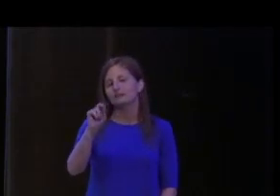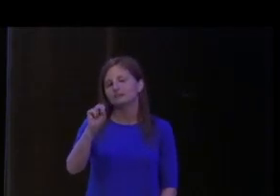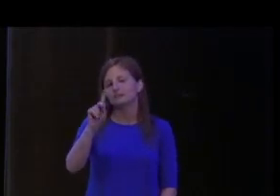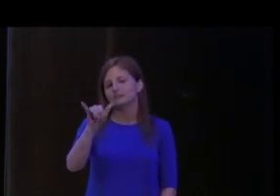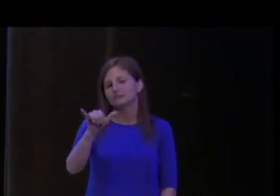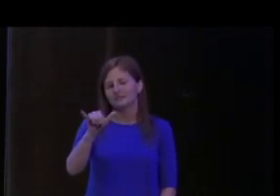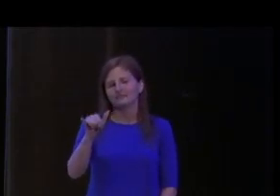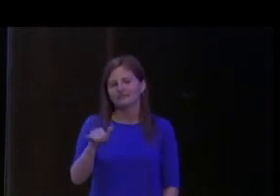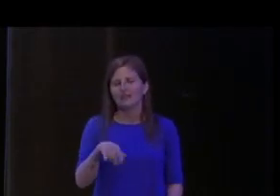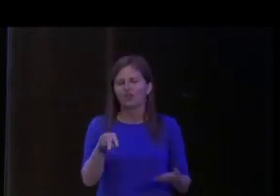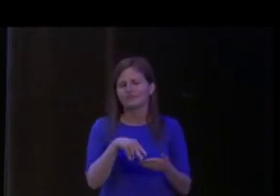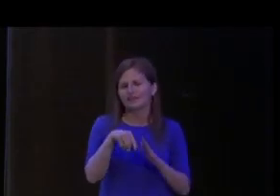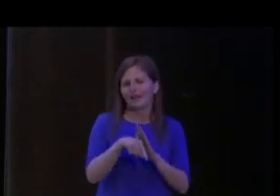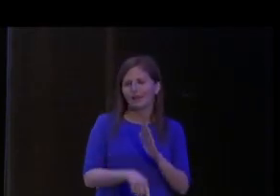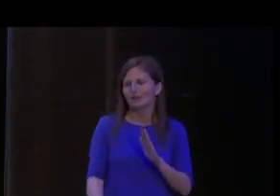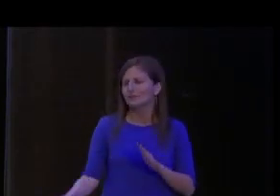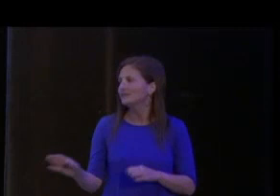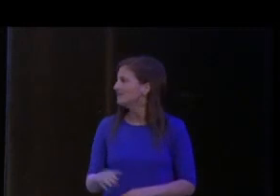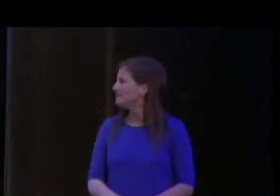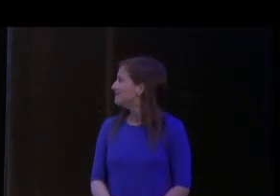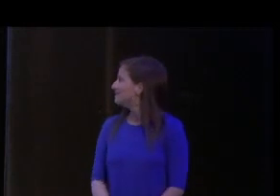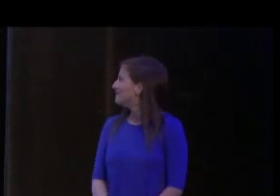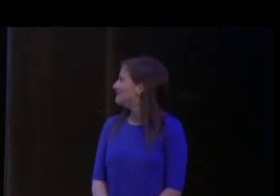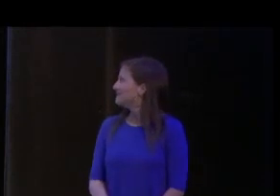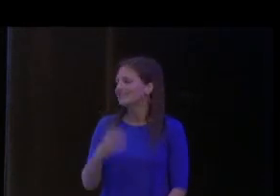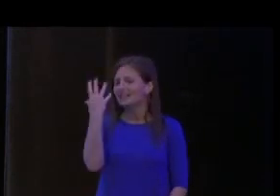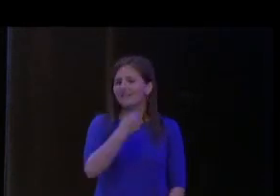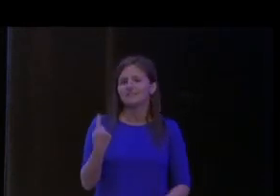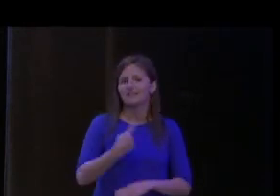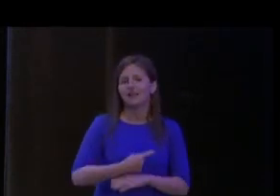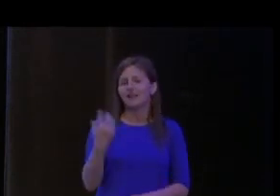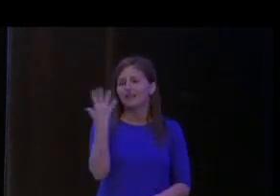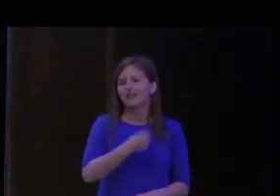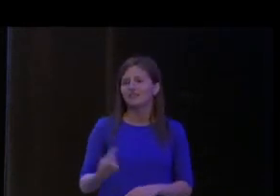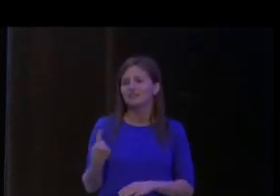Get on down, Arlo and Nicole. It's a lovely day.